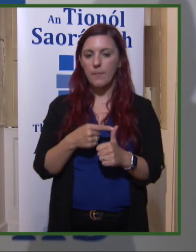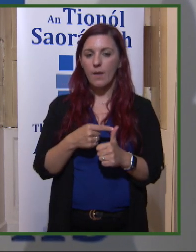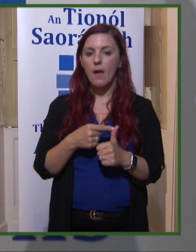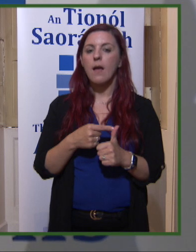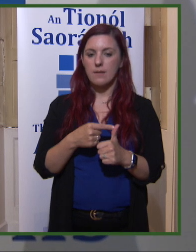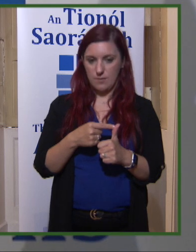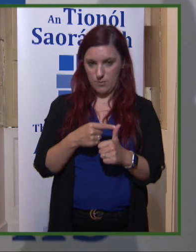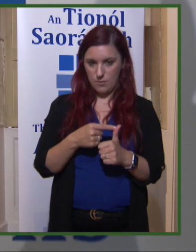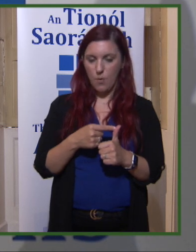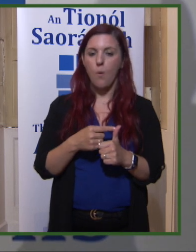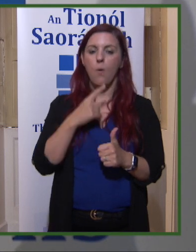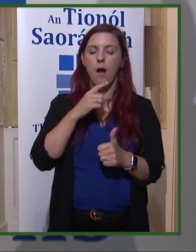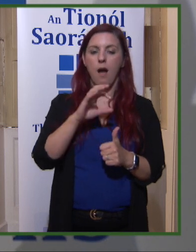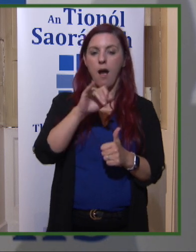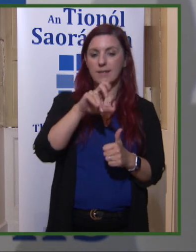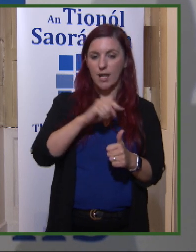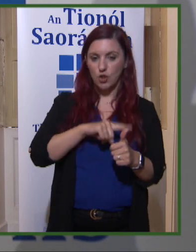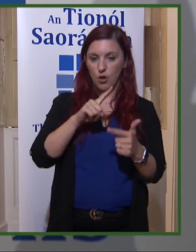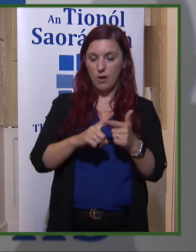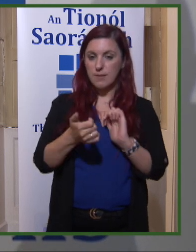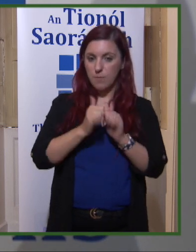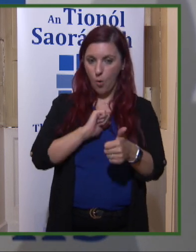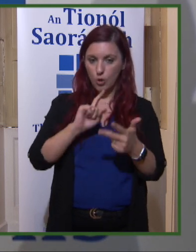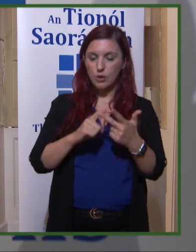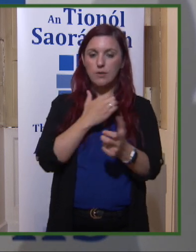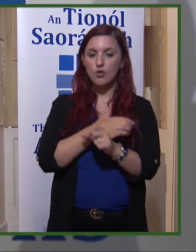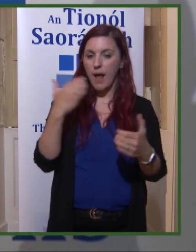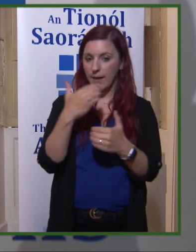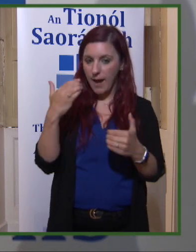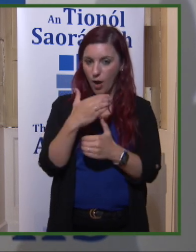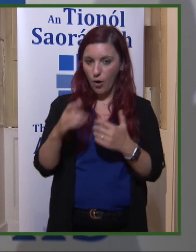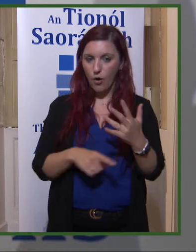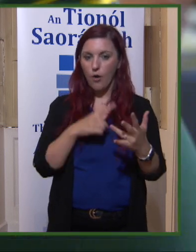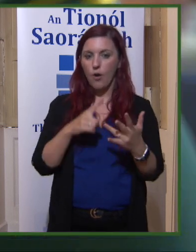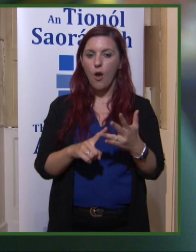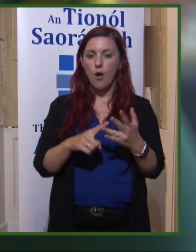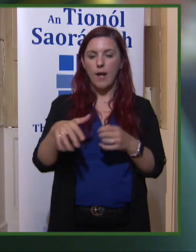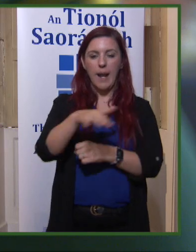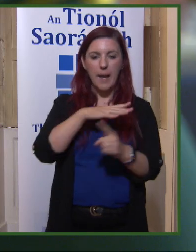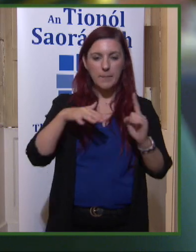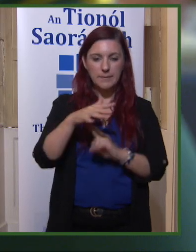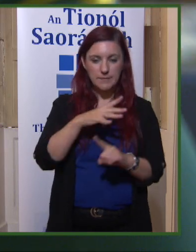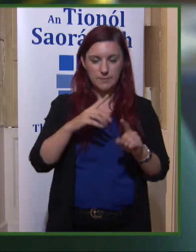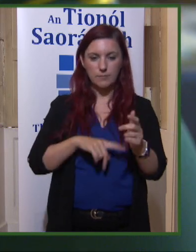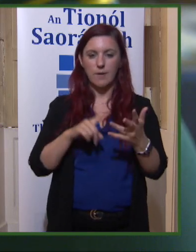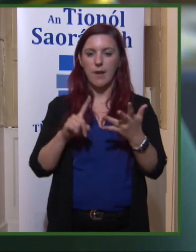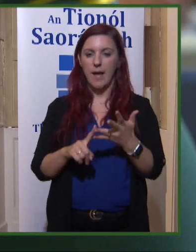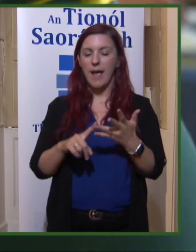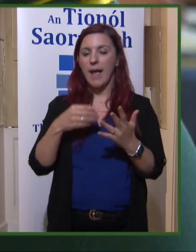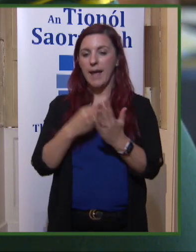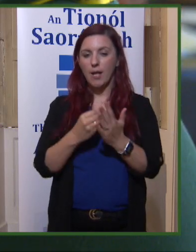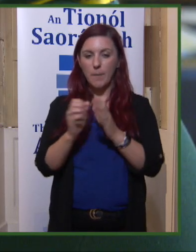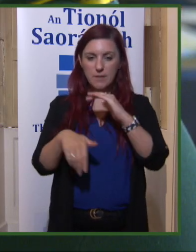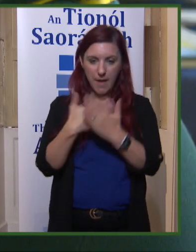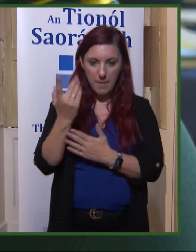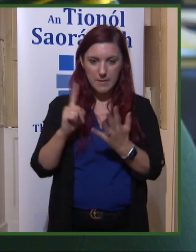sport, childcare, climate change, environmental biodiversity, economic development, emergency